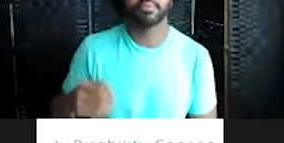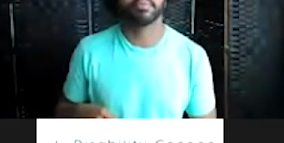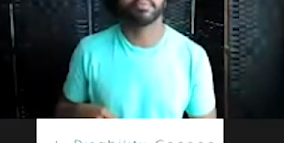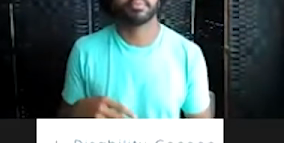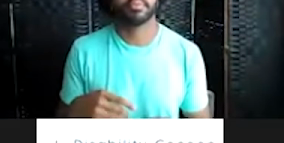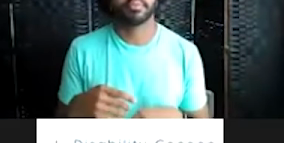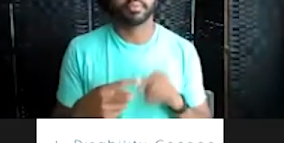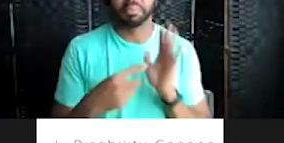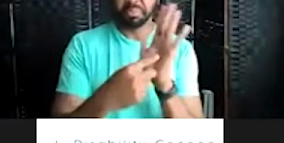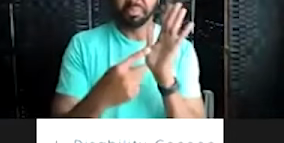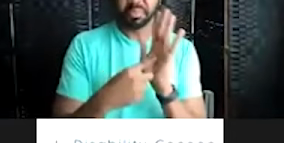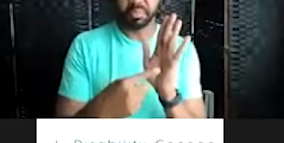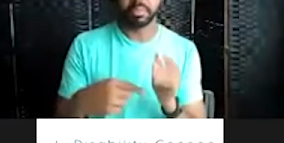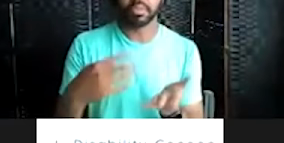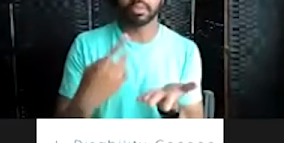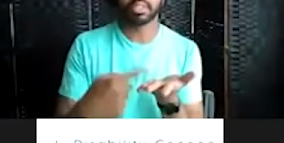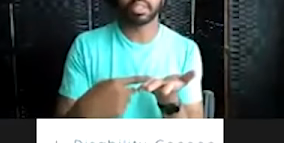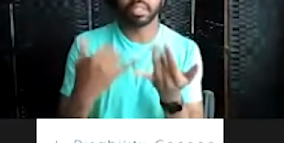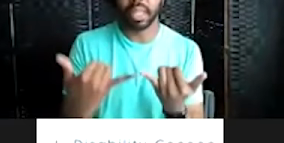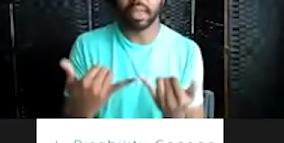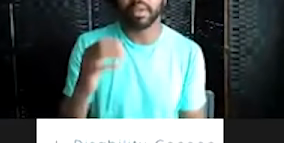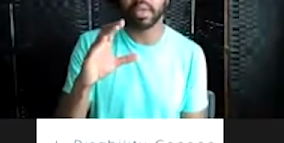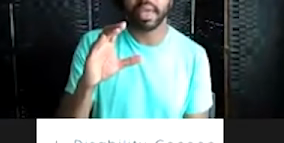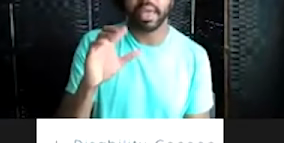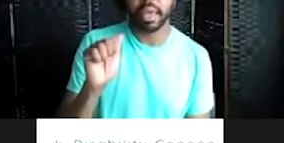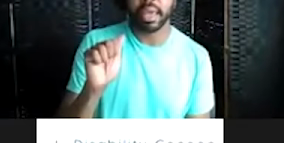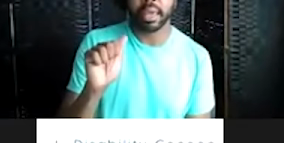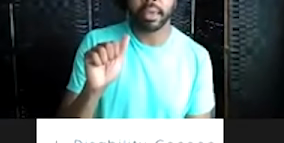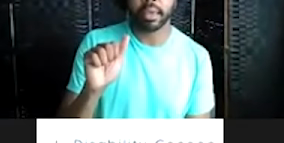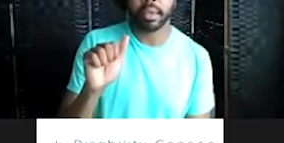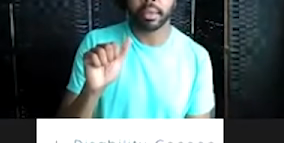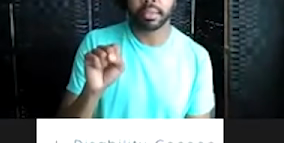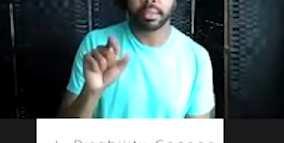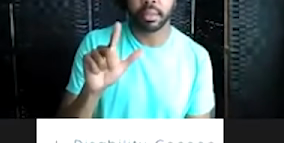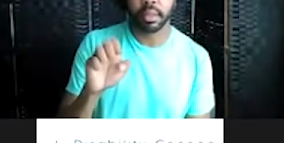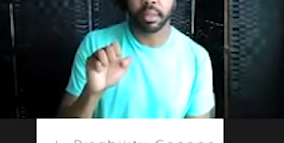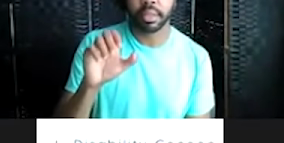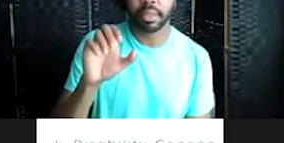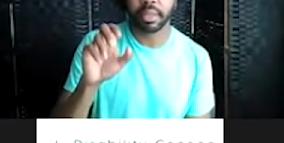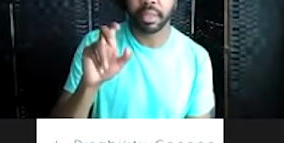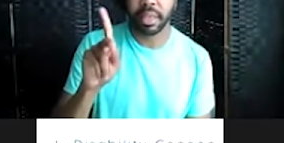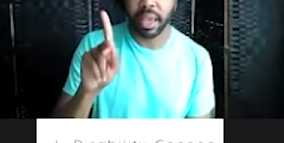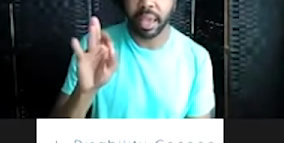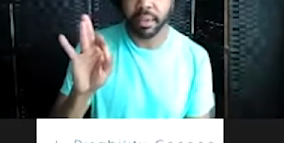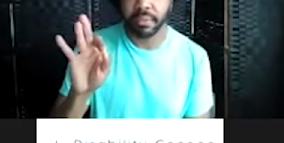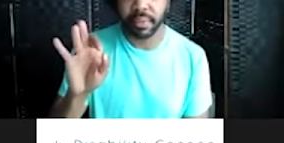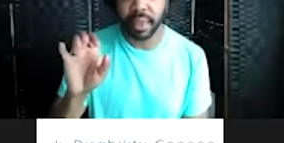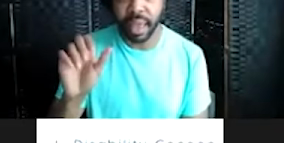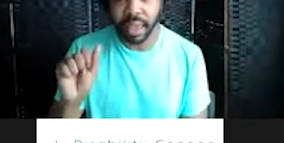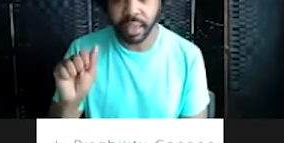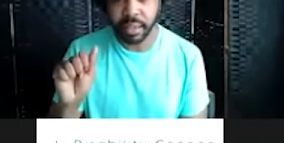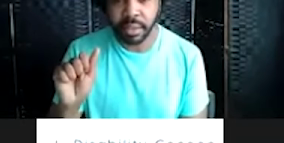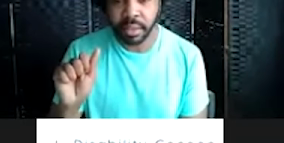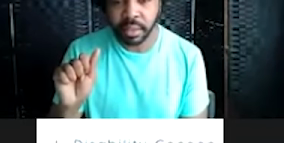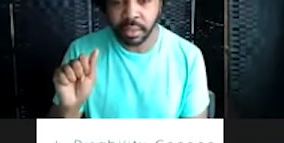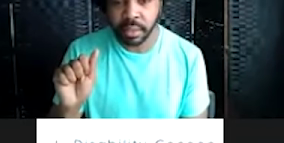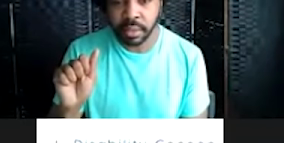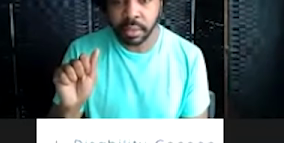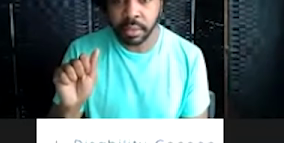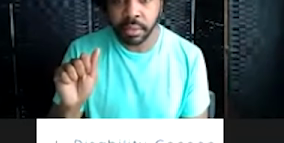CASA products, KASA, and this is one of the light bulbs that has the ability to be white, of course, but then it also has the